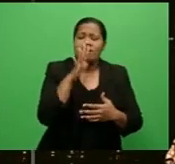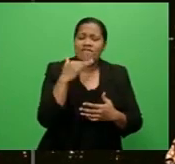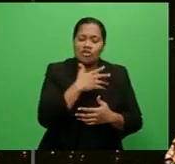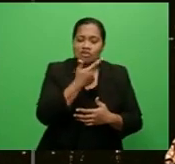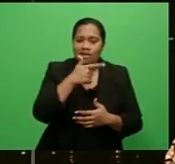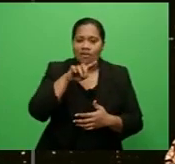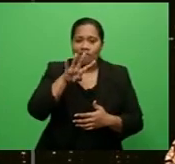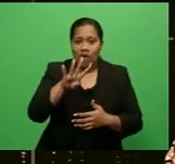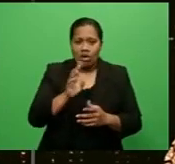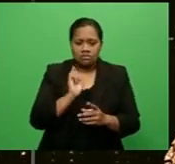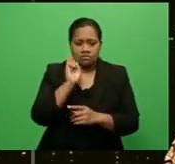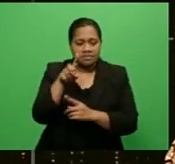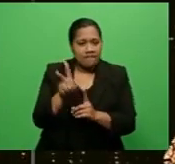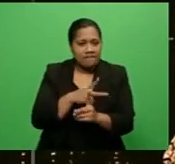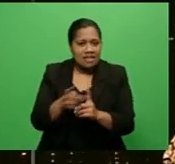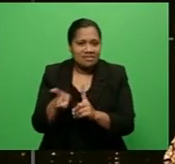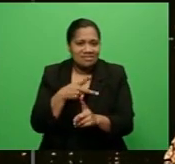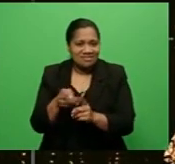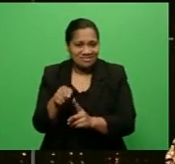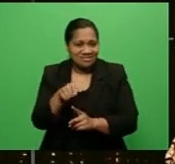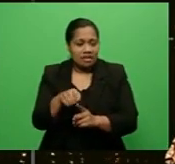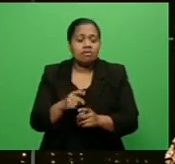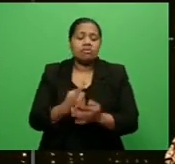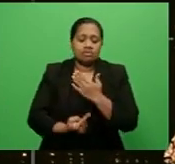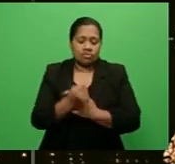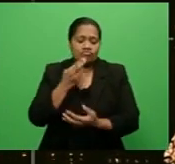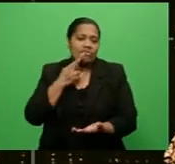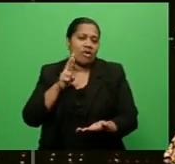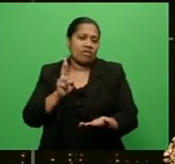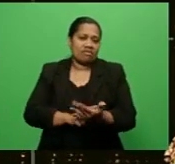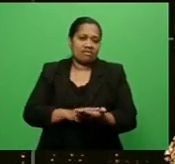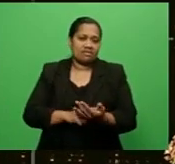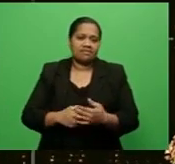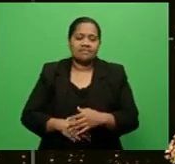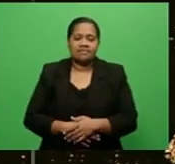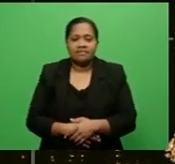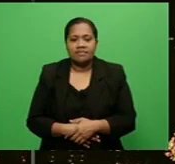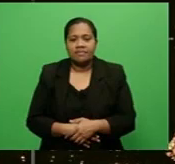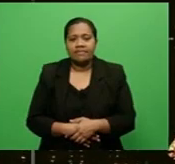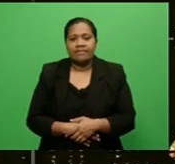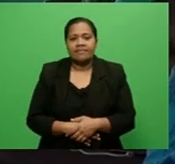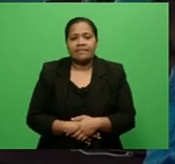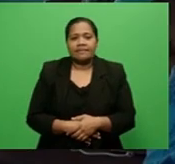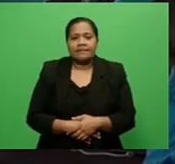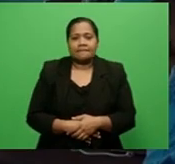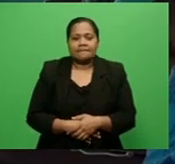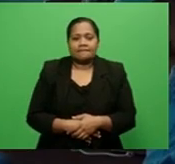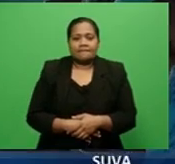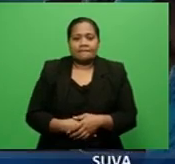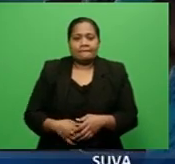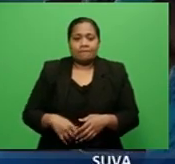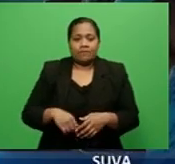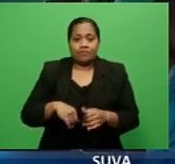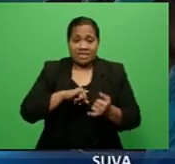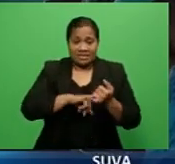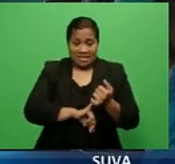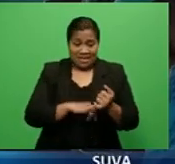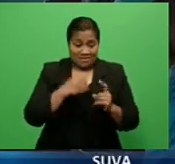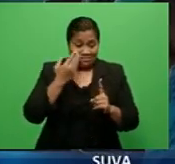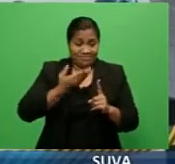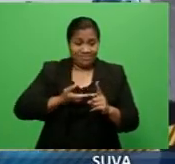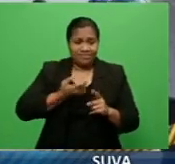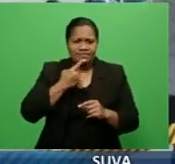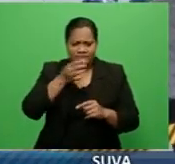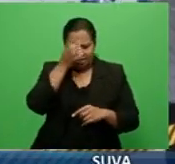574 domestic violence cases have been reported. Kritika Kumar reports. Sekeya Malani believes